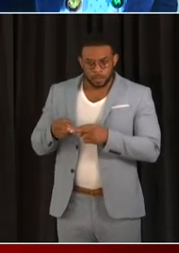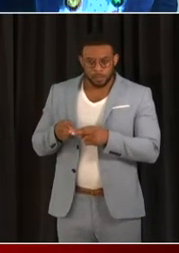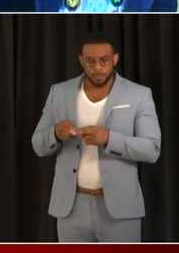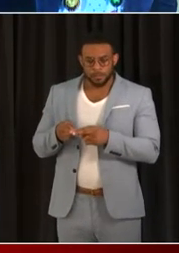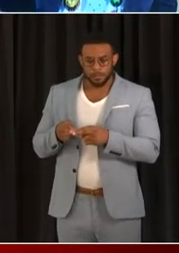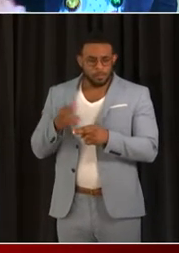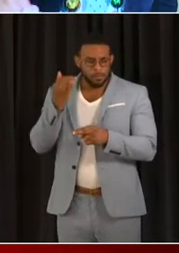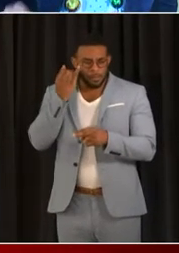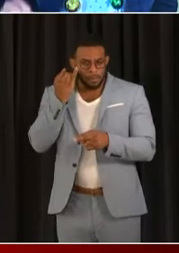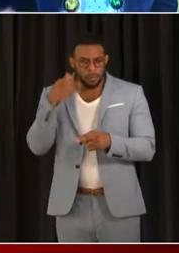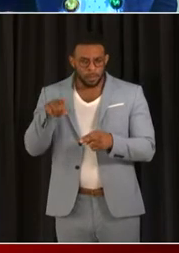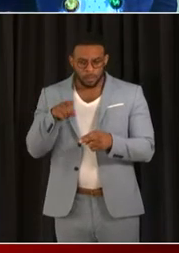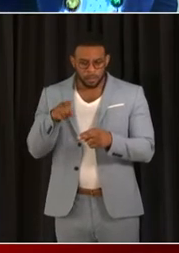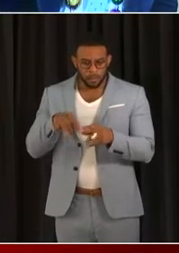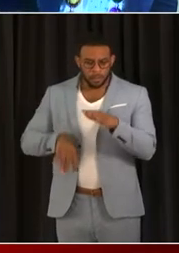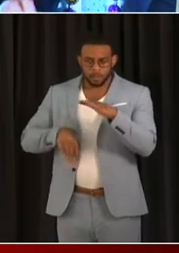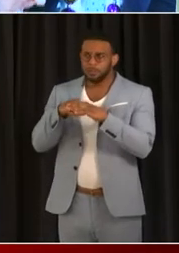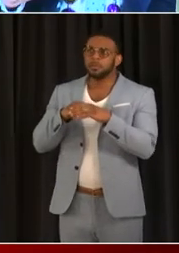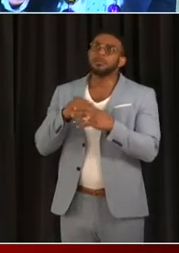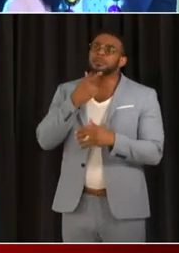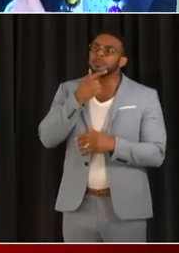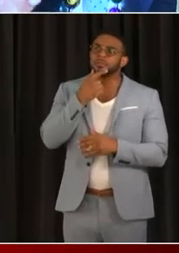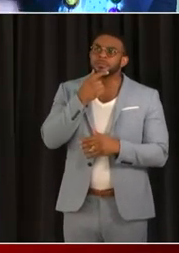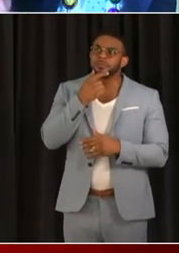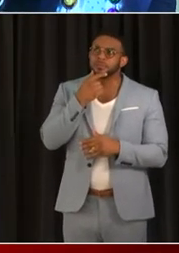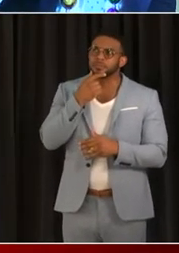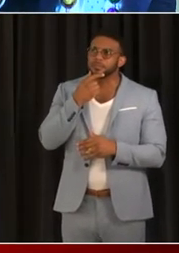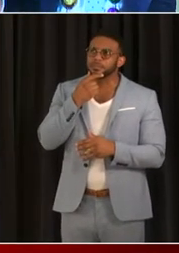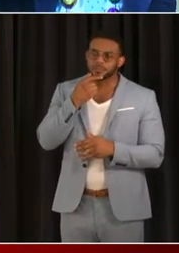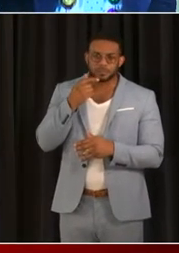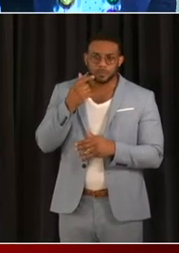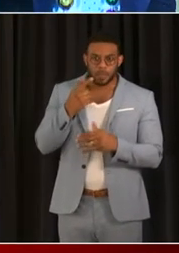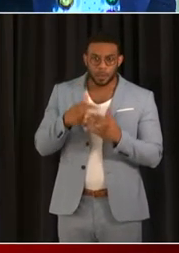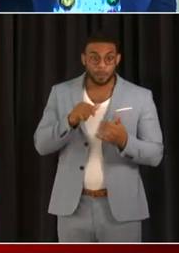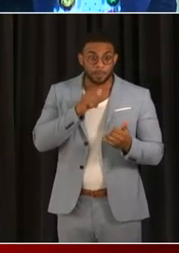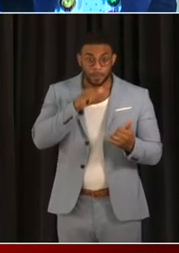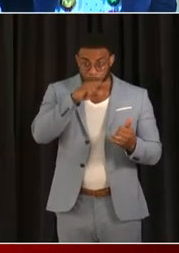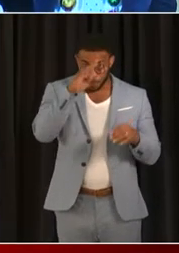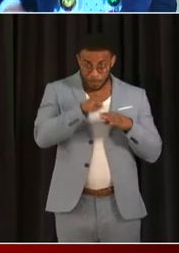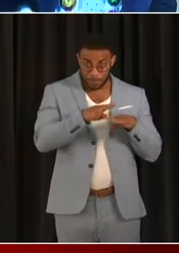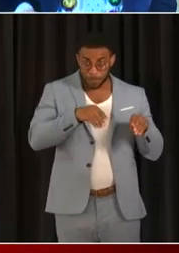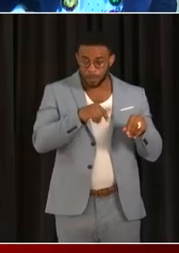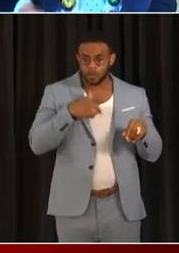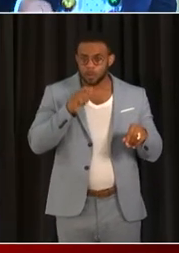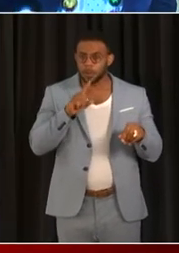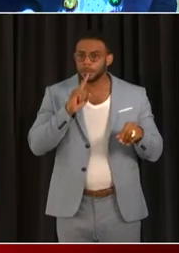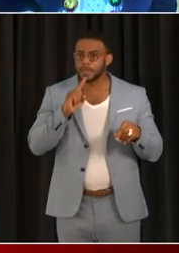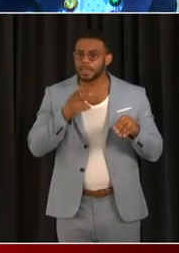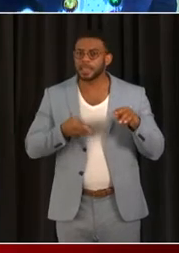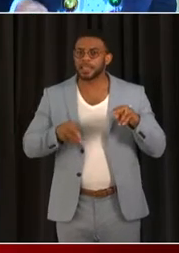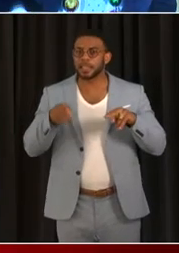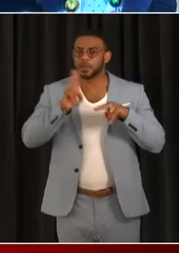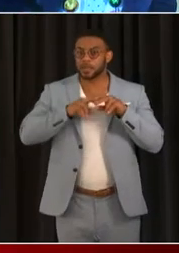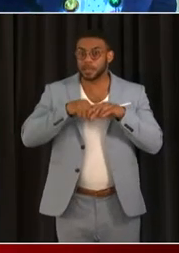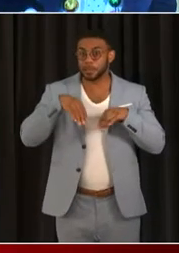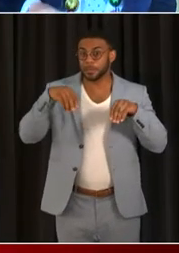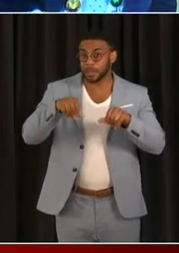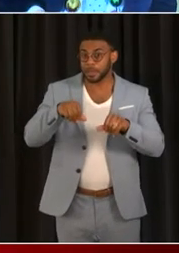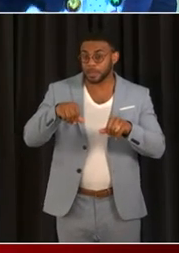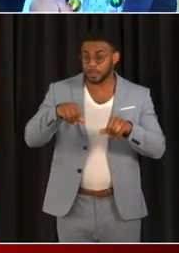region. If they reached what non-Black businesses pay, we would see an increase